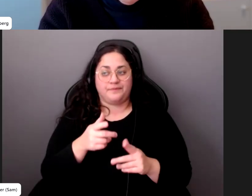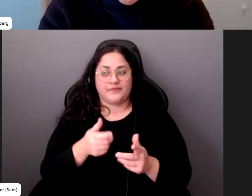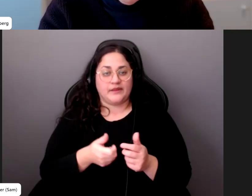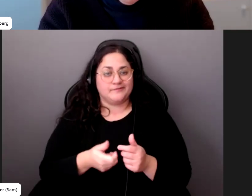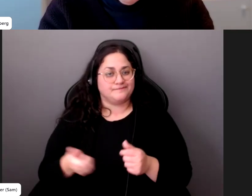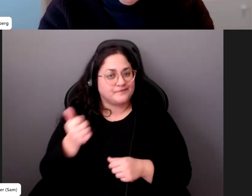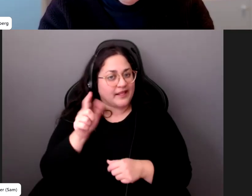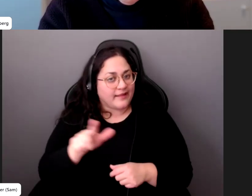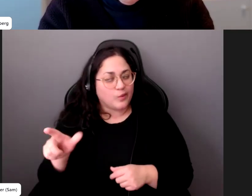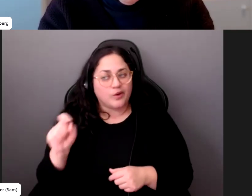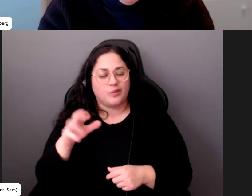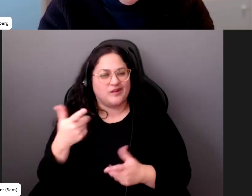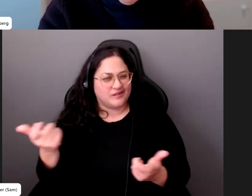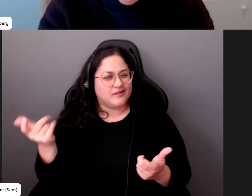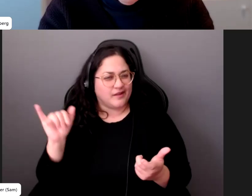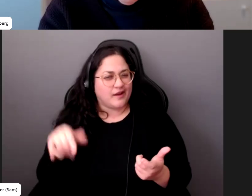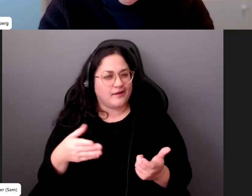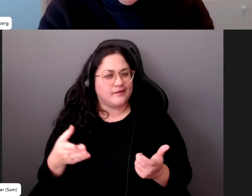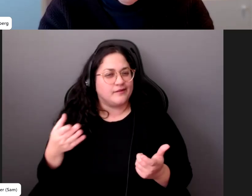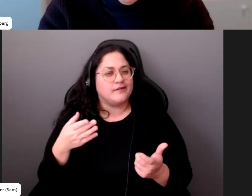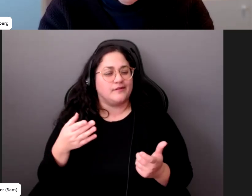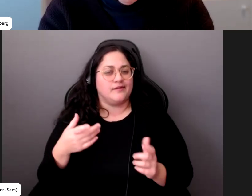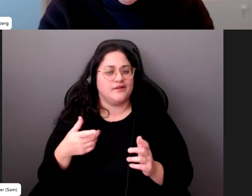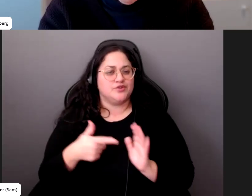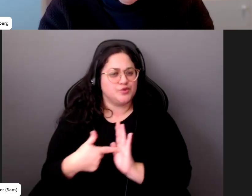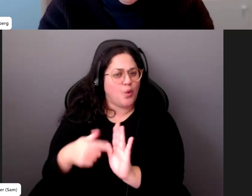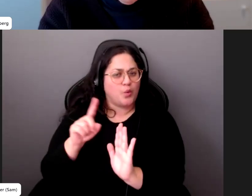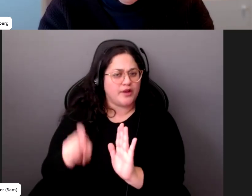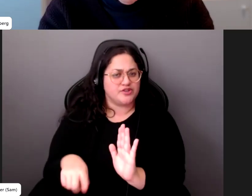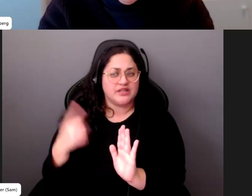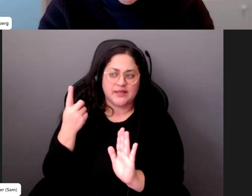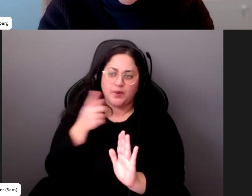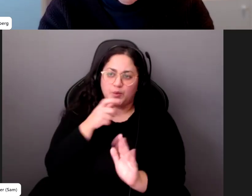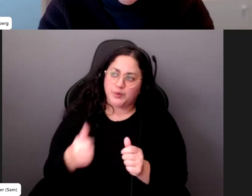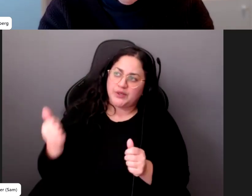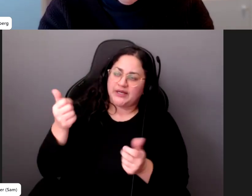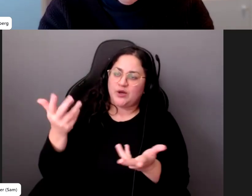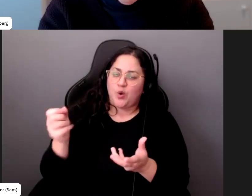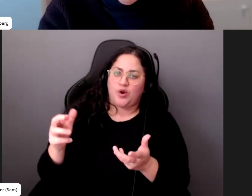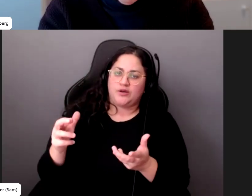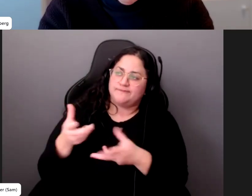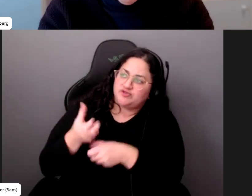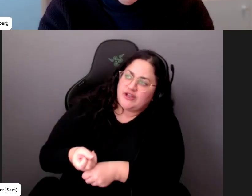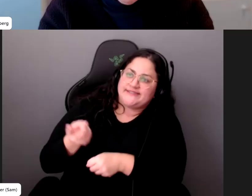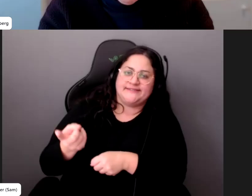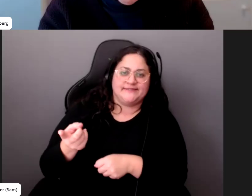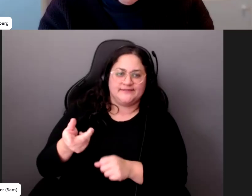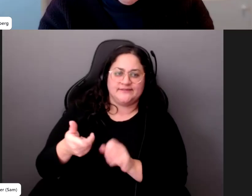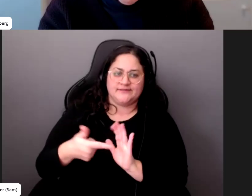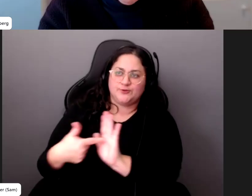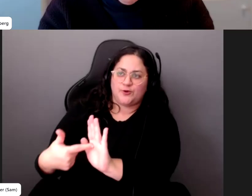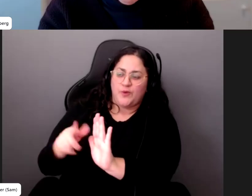show them the message and ask them the question: do you think this is real? And that other person, that other perspective will